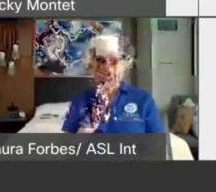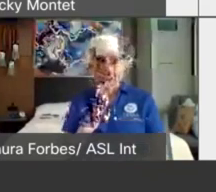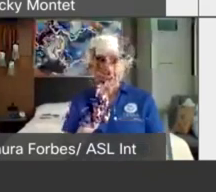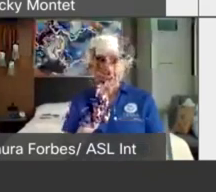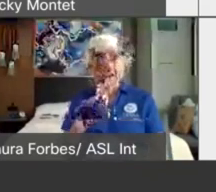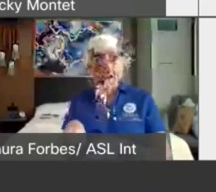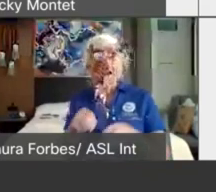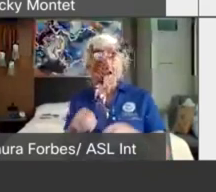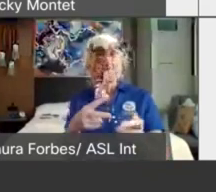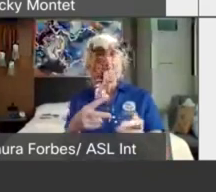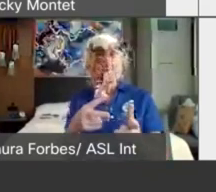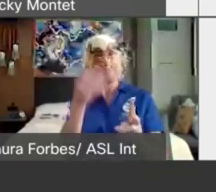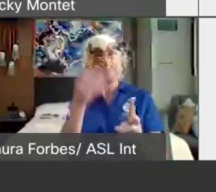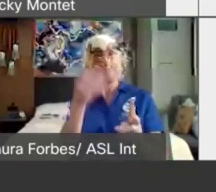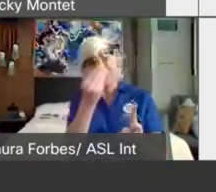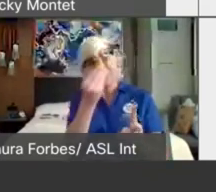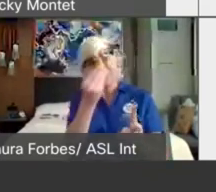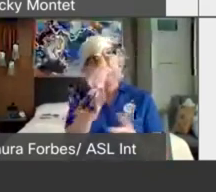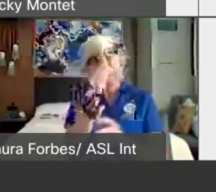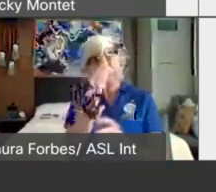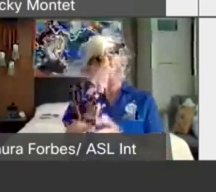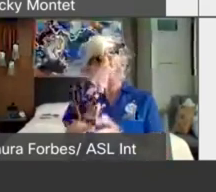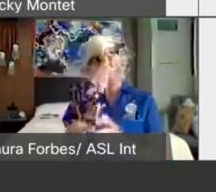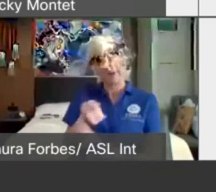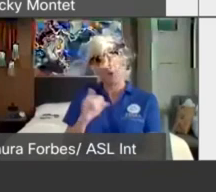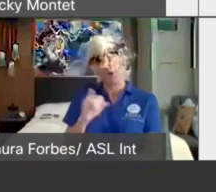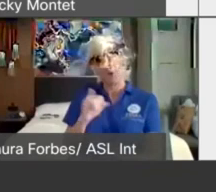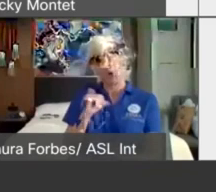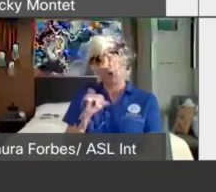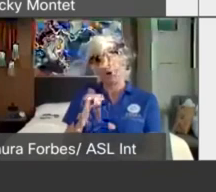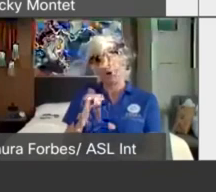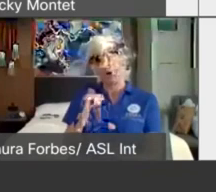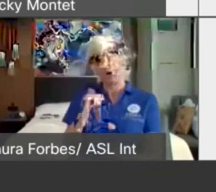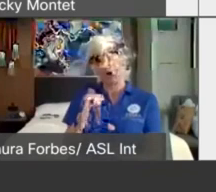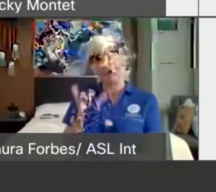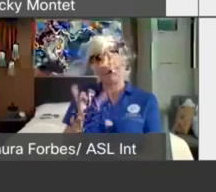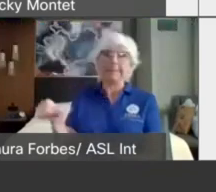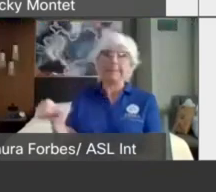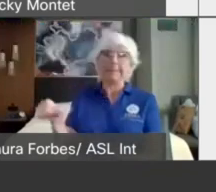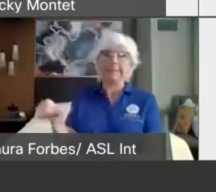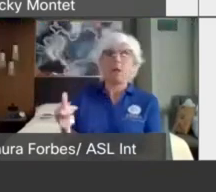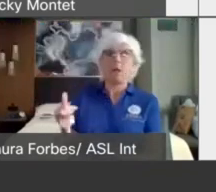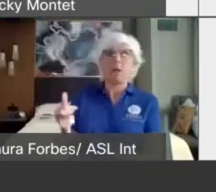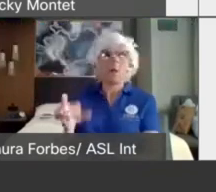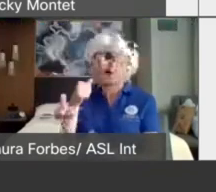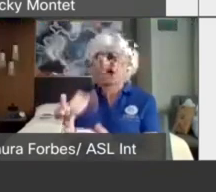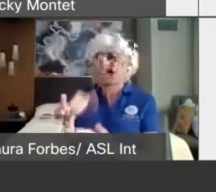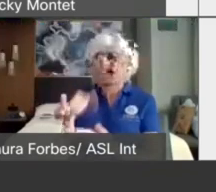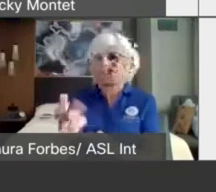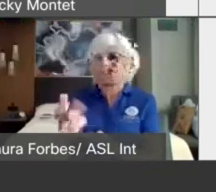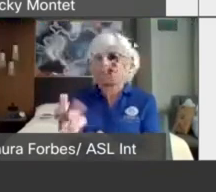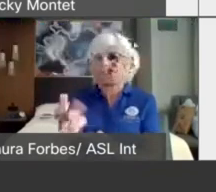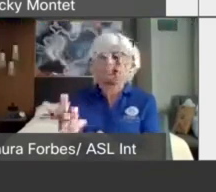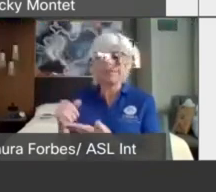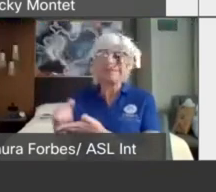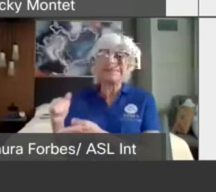company, that denial or that settlement letter, and you send that information over to FEMA so that we can determine what